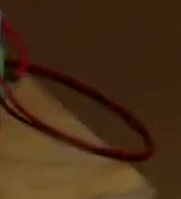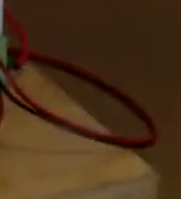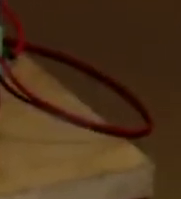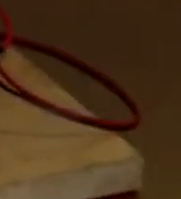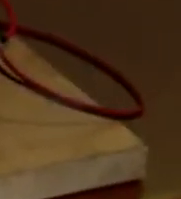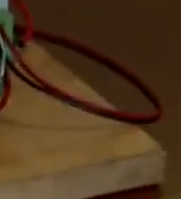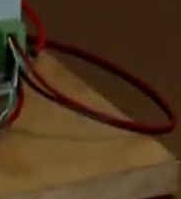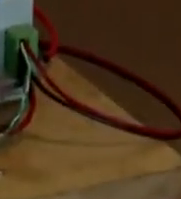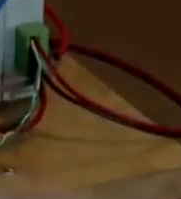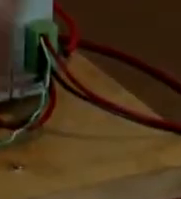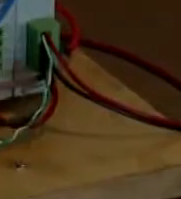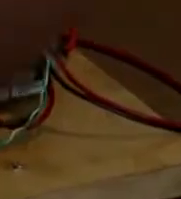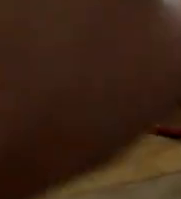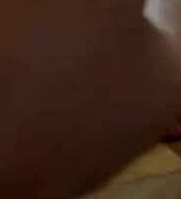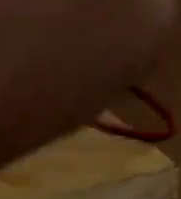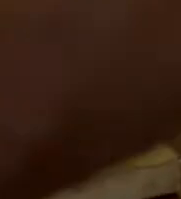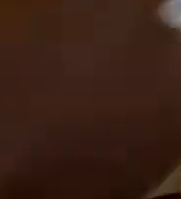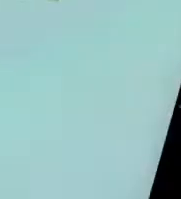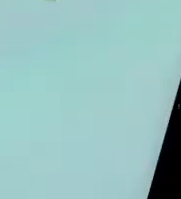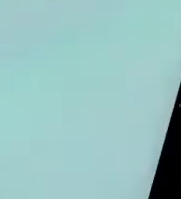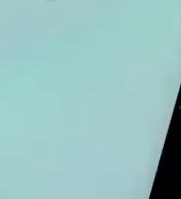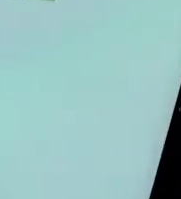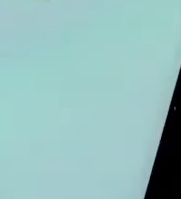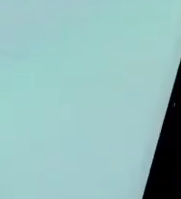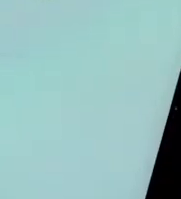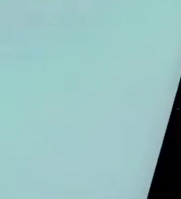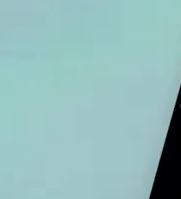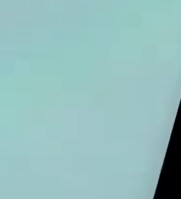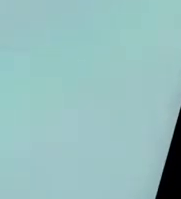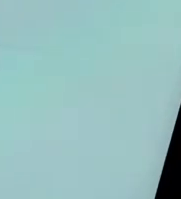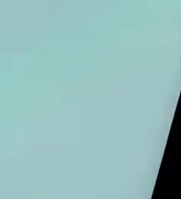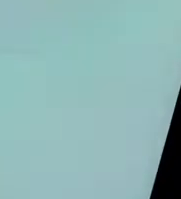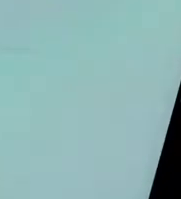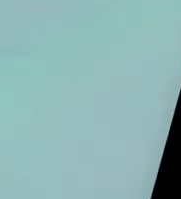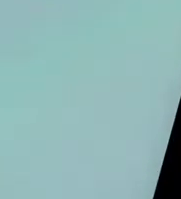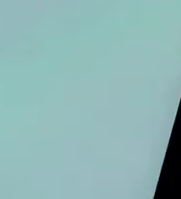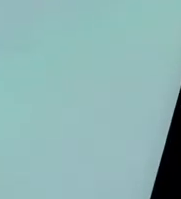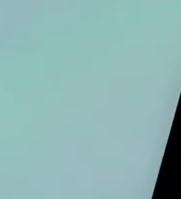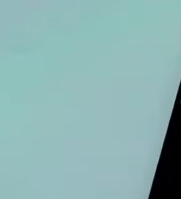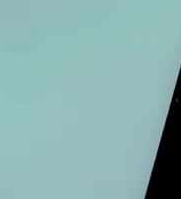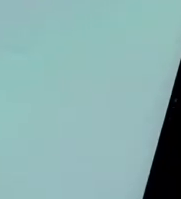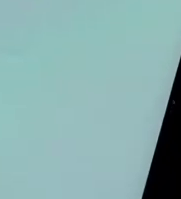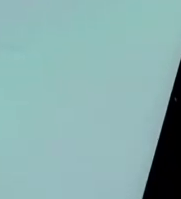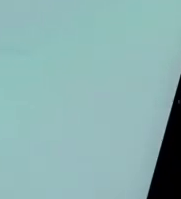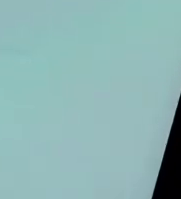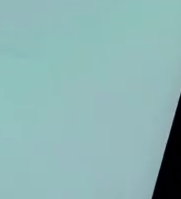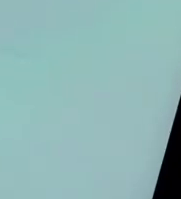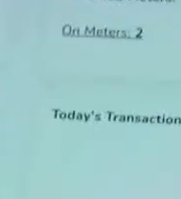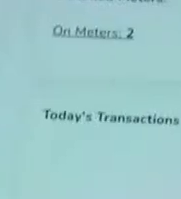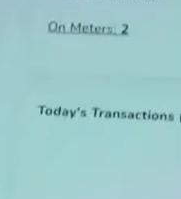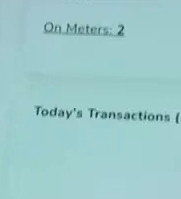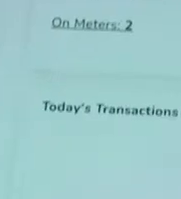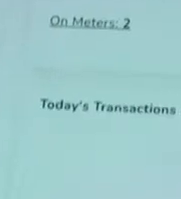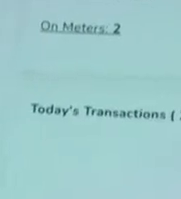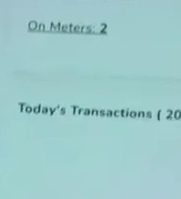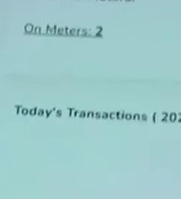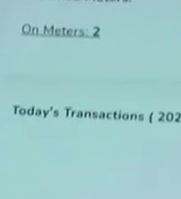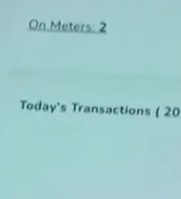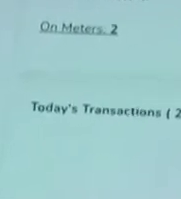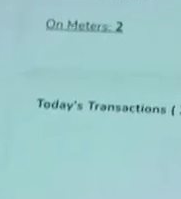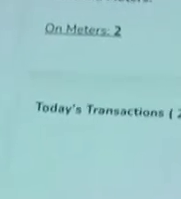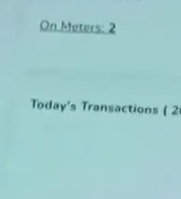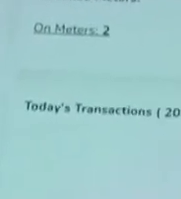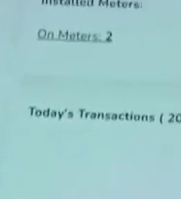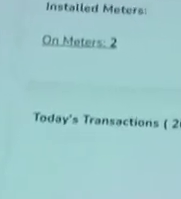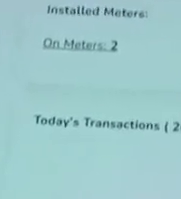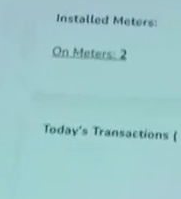consumers alike are increasingly keen to leverage new and emerging technologies in either making work easier or increasing